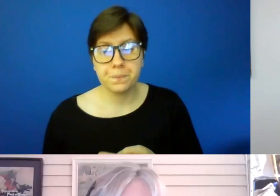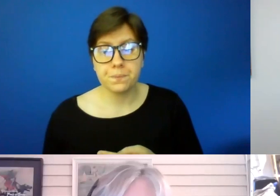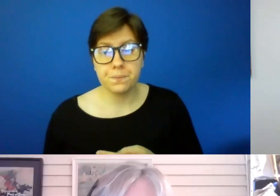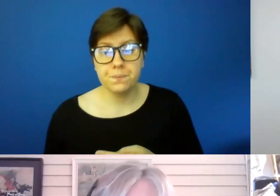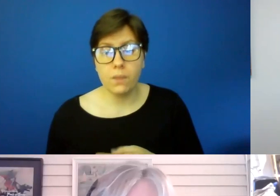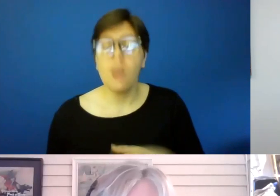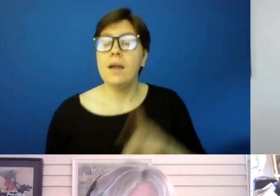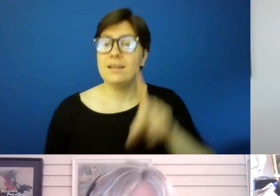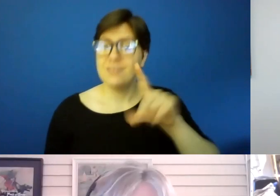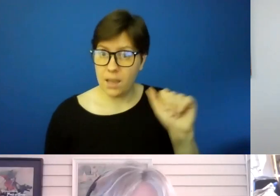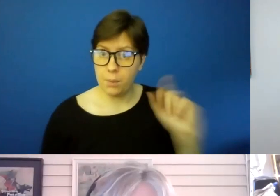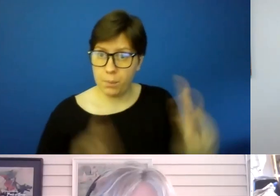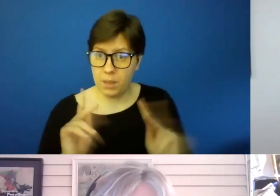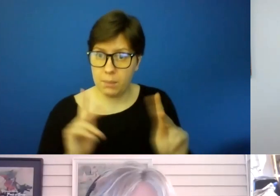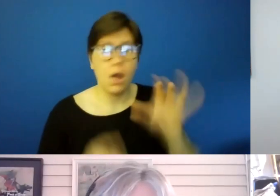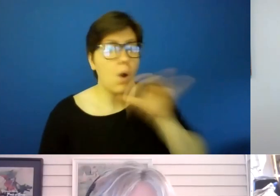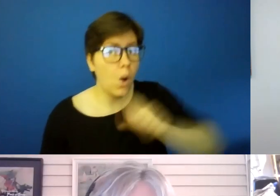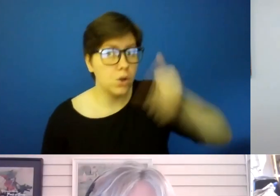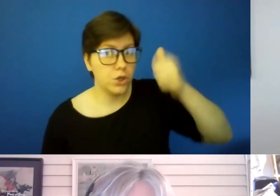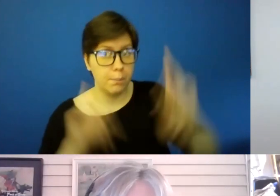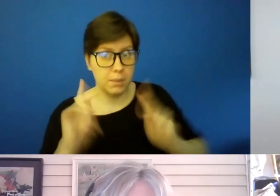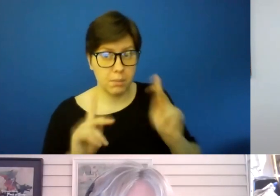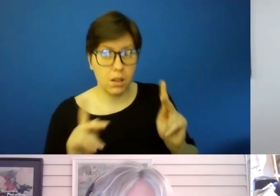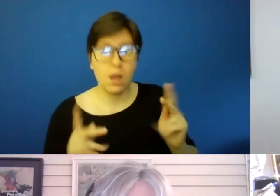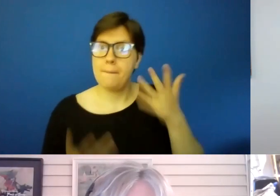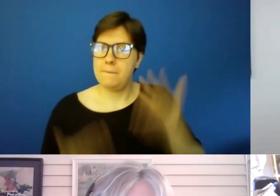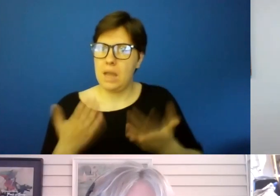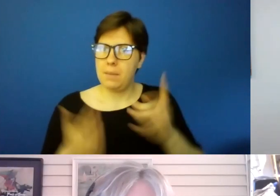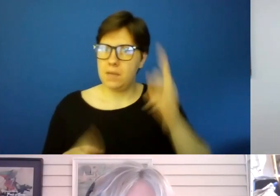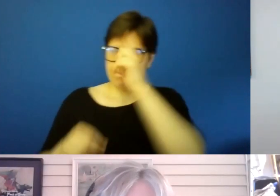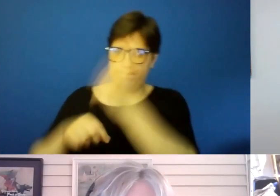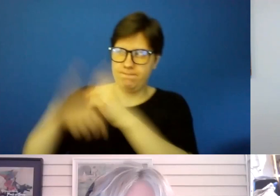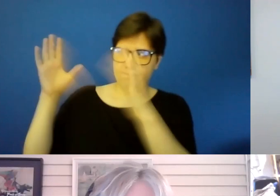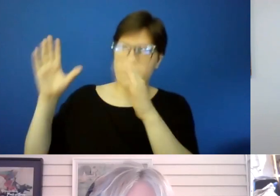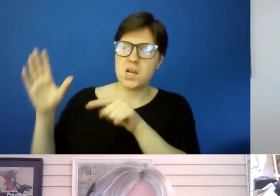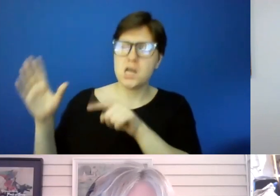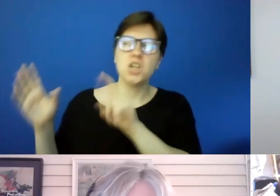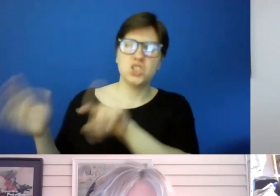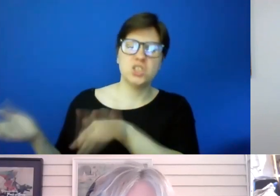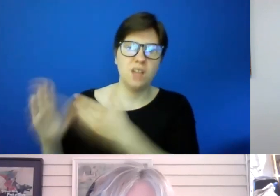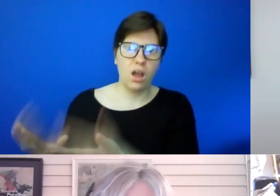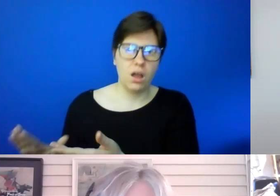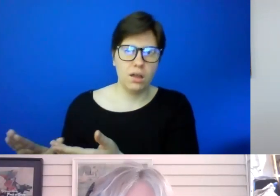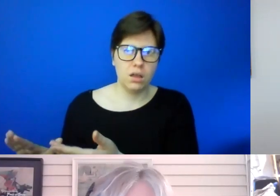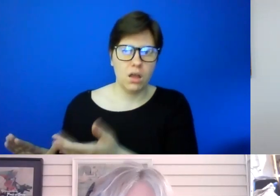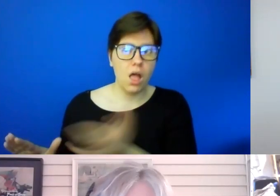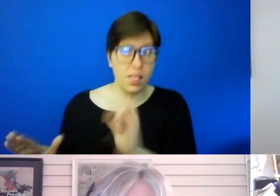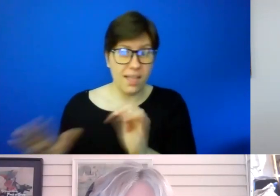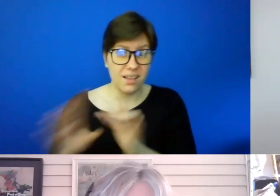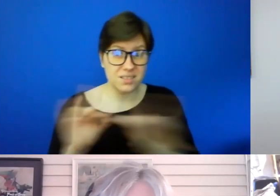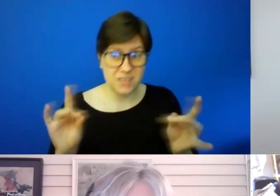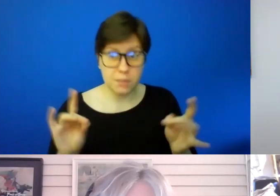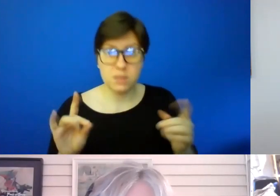disabled people and older people may be constructed as having a duty to die, like the statements during